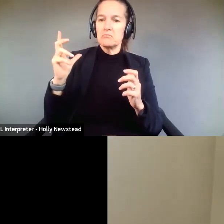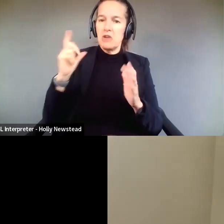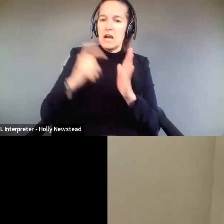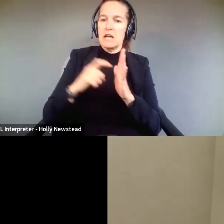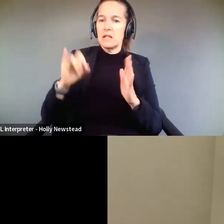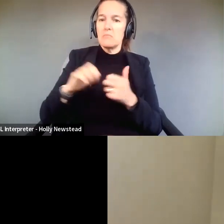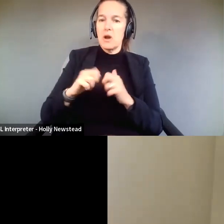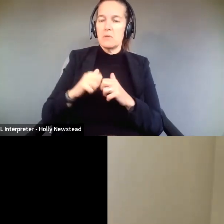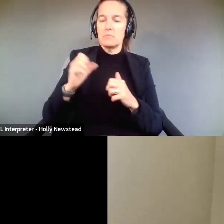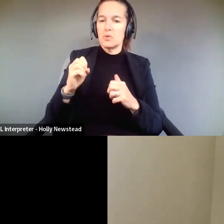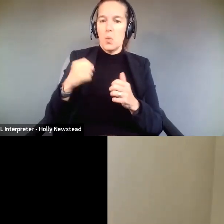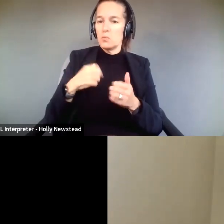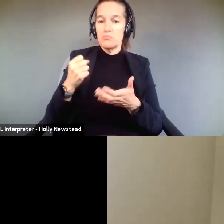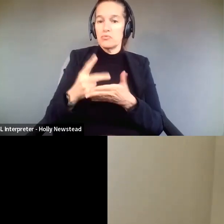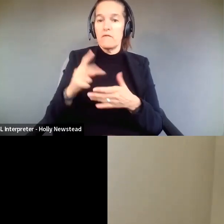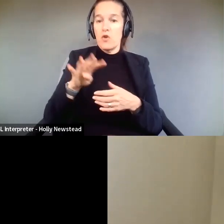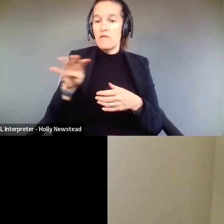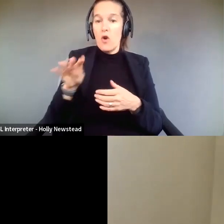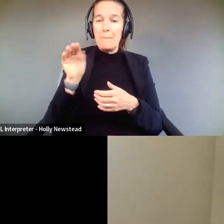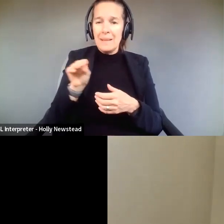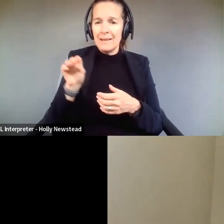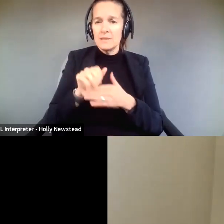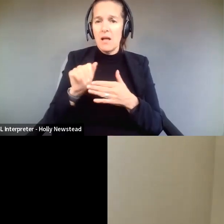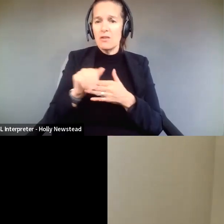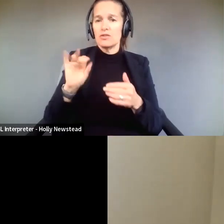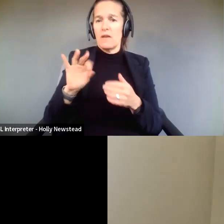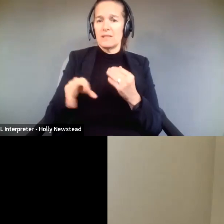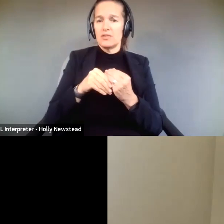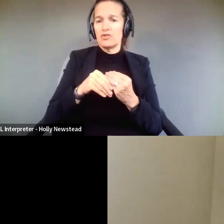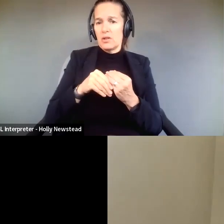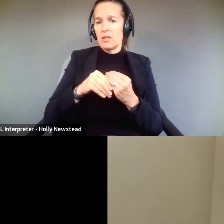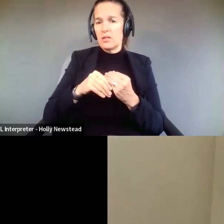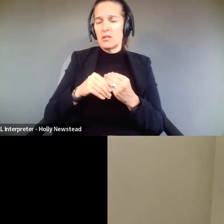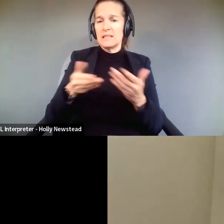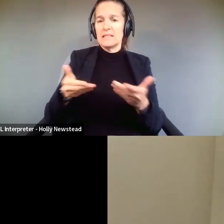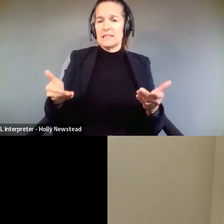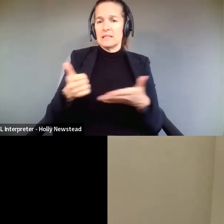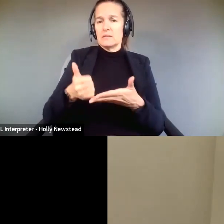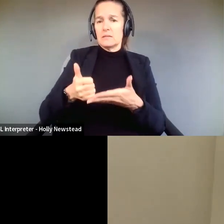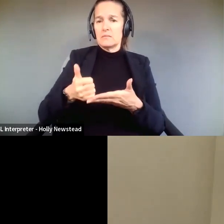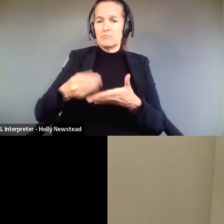time period, approved $44 million of additional assistance. but the